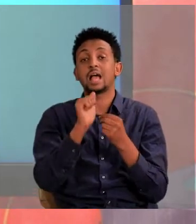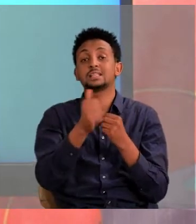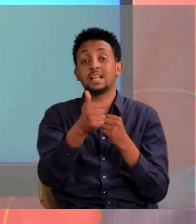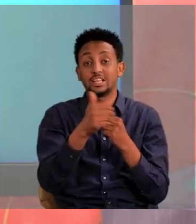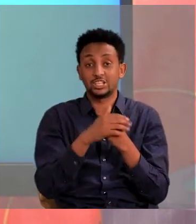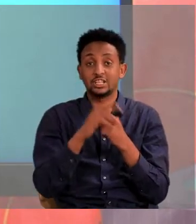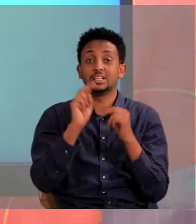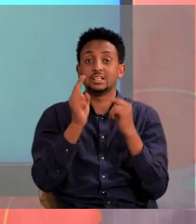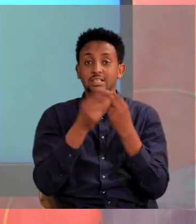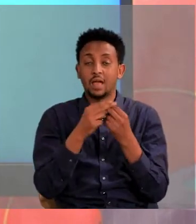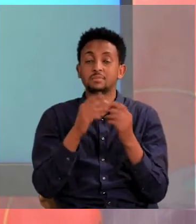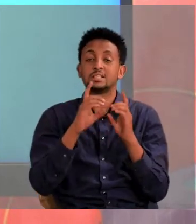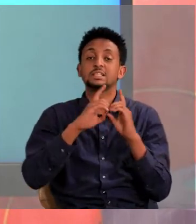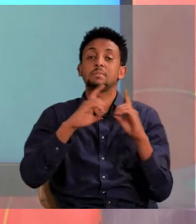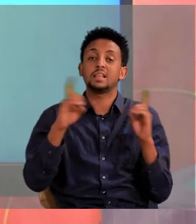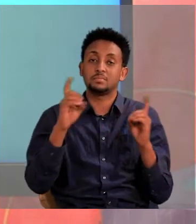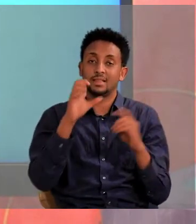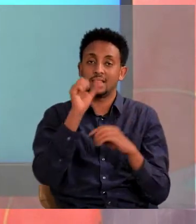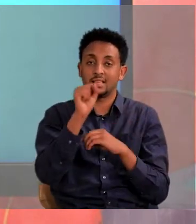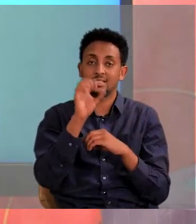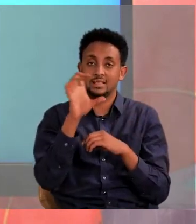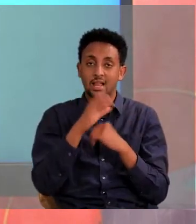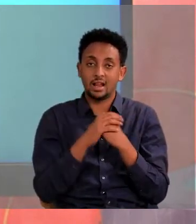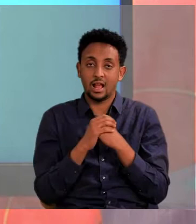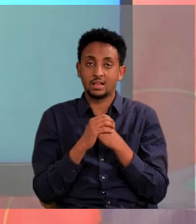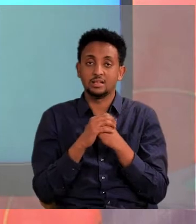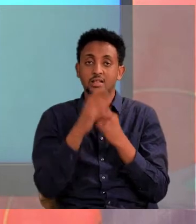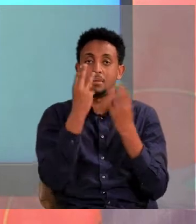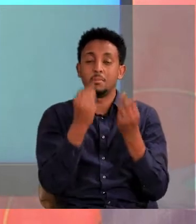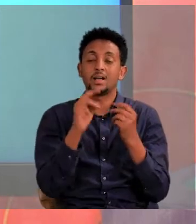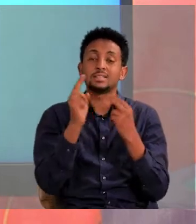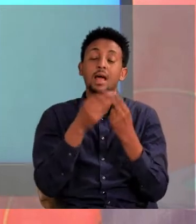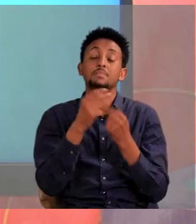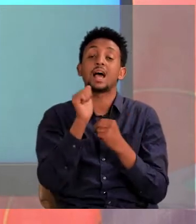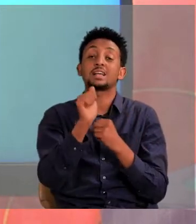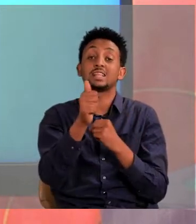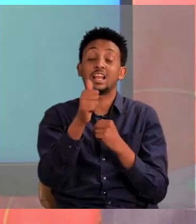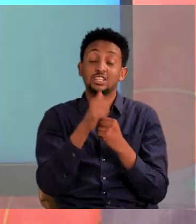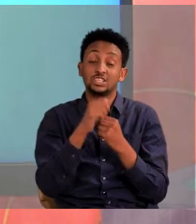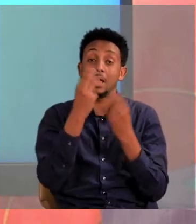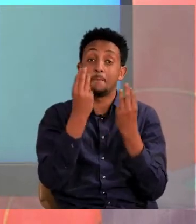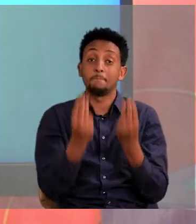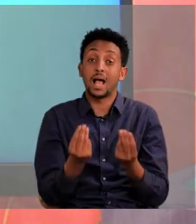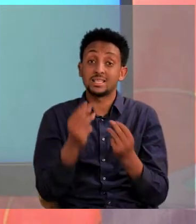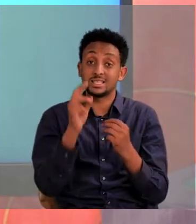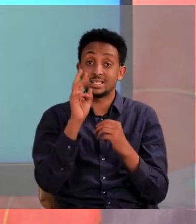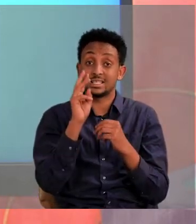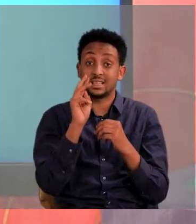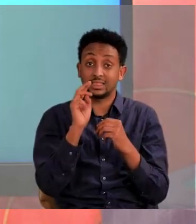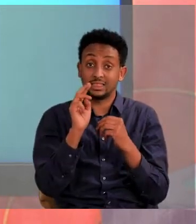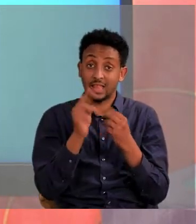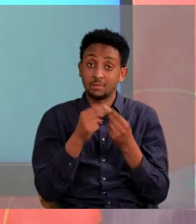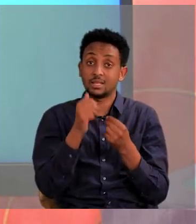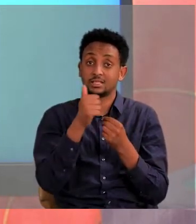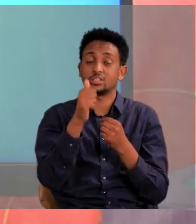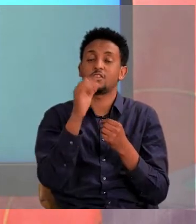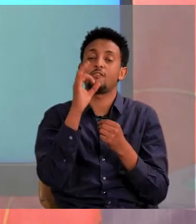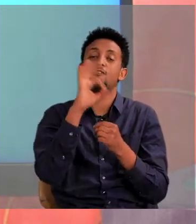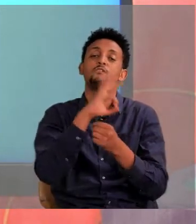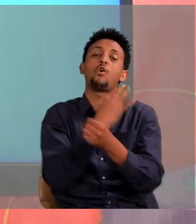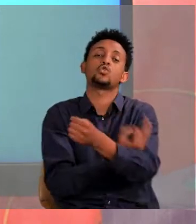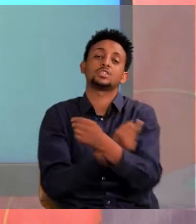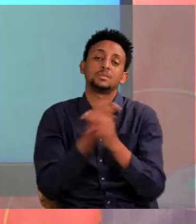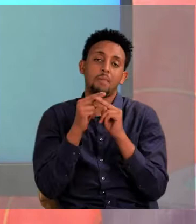acceleration times displacement S here. Mass times acceleration is known to be force,